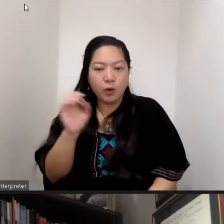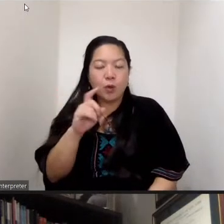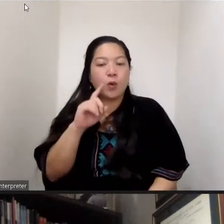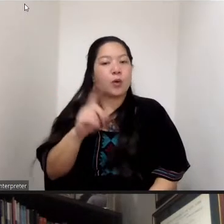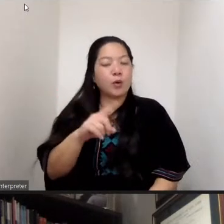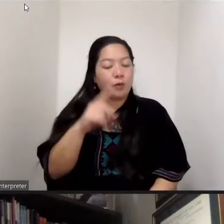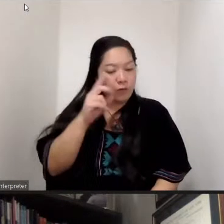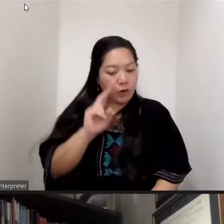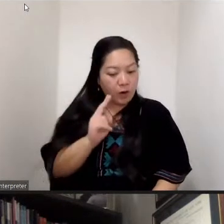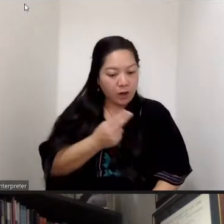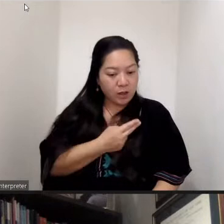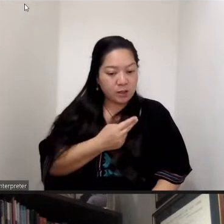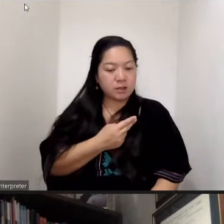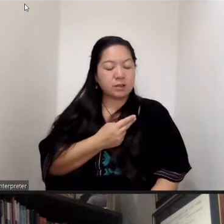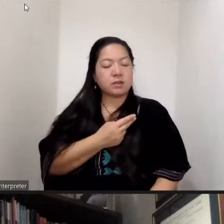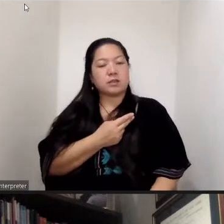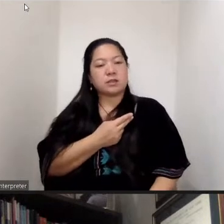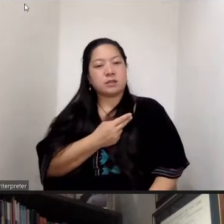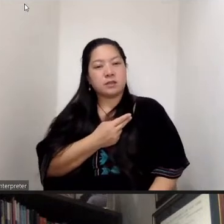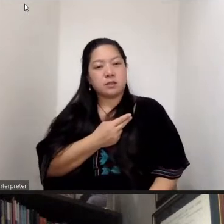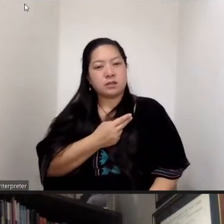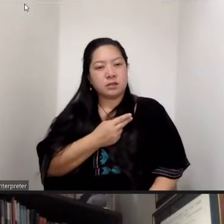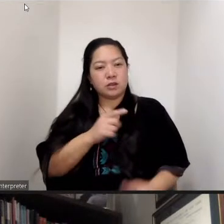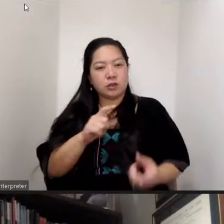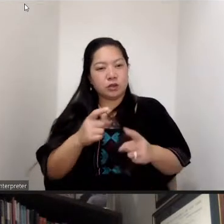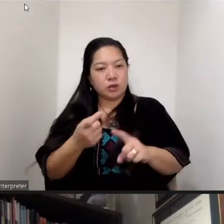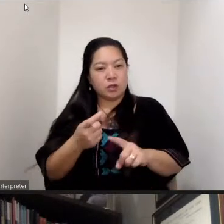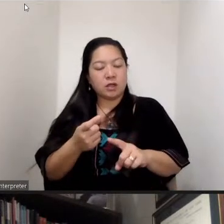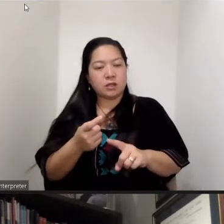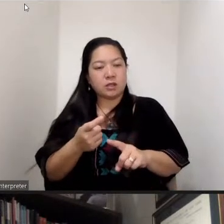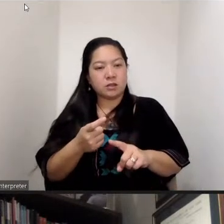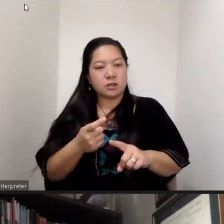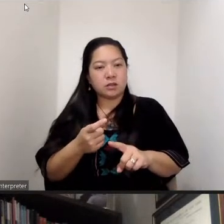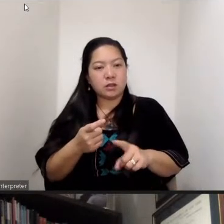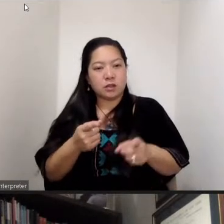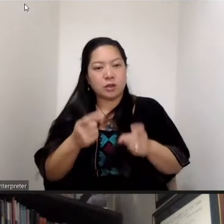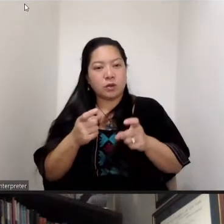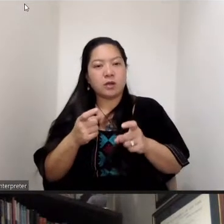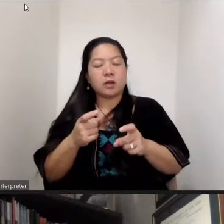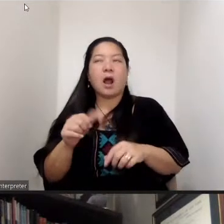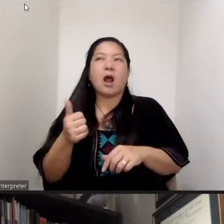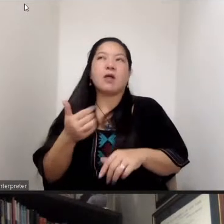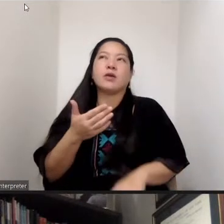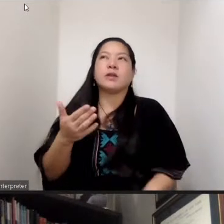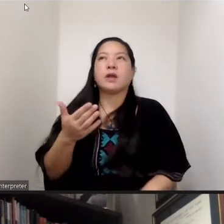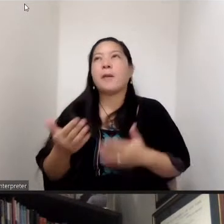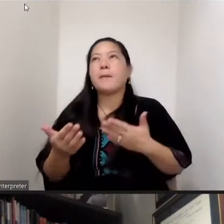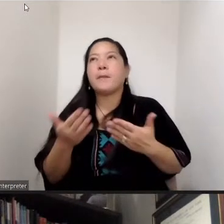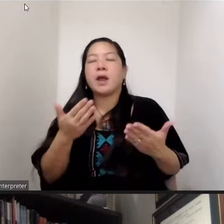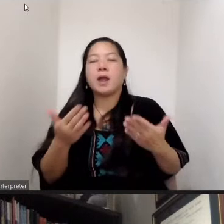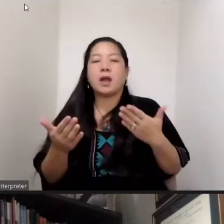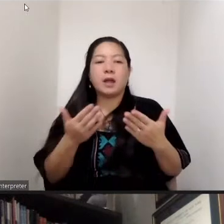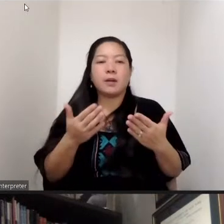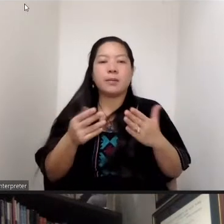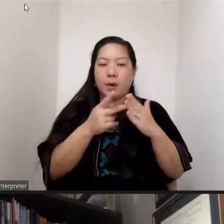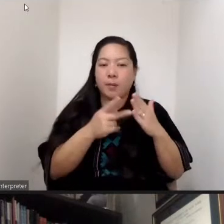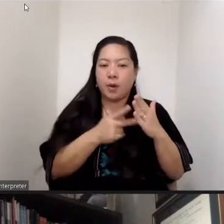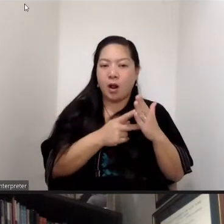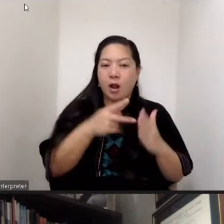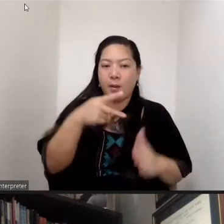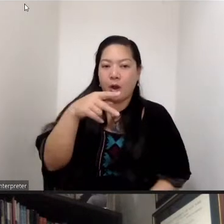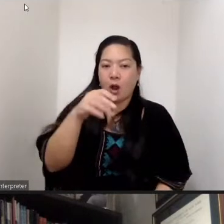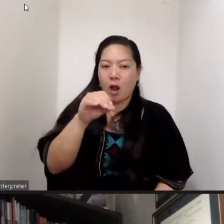act quickly. The other thing is, you know, maybe policies that